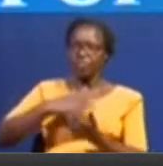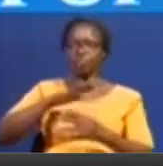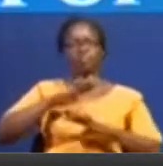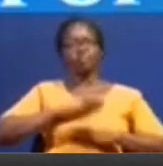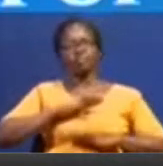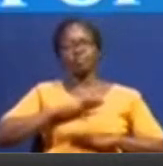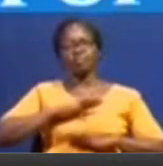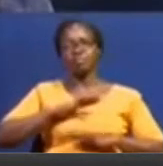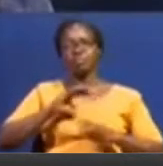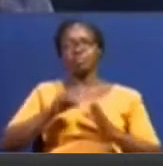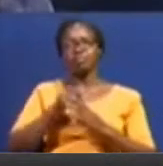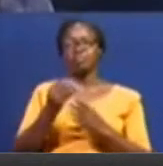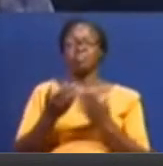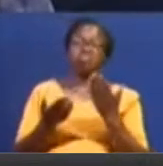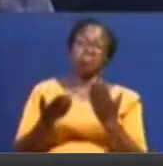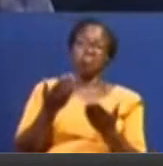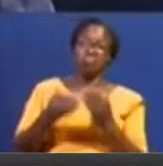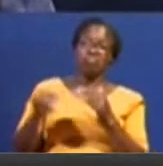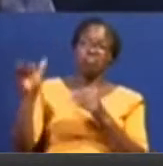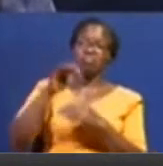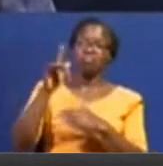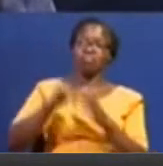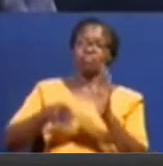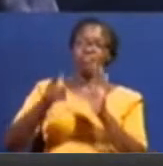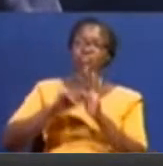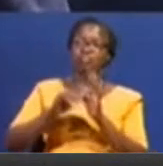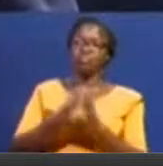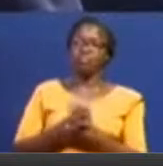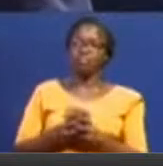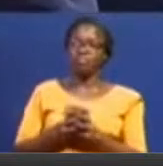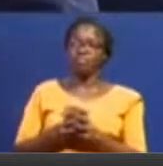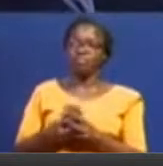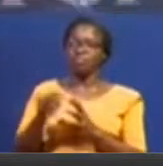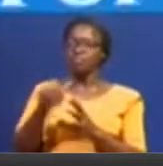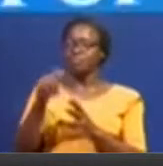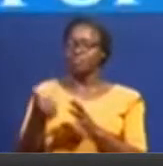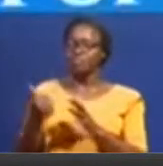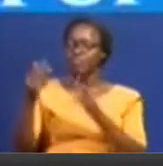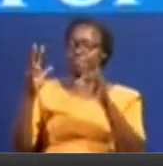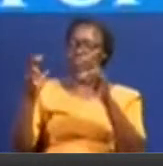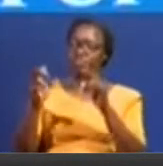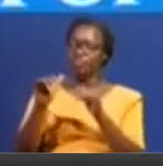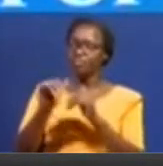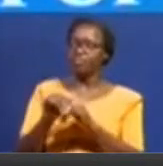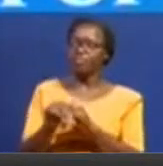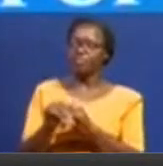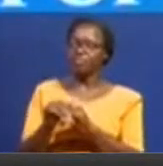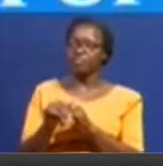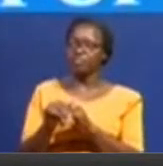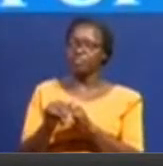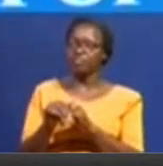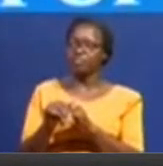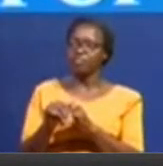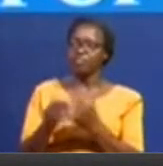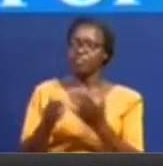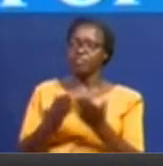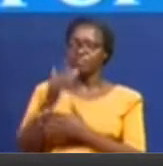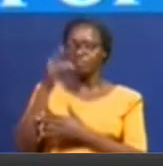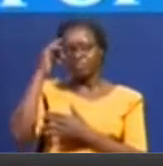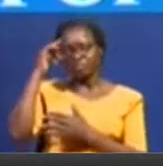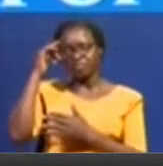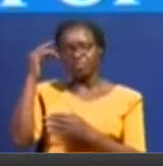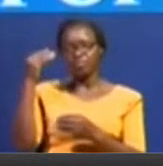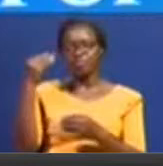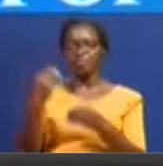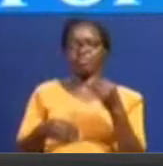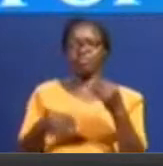adequate or maybe above what is required. The other issue that is running through our minds is the border